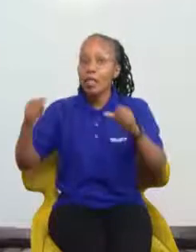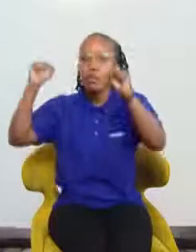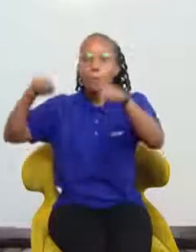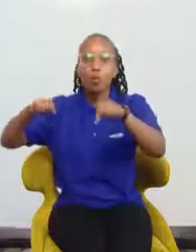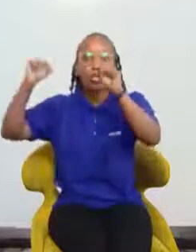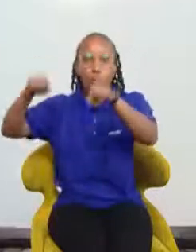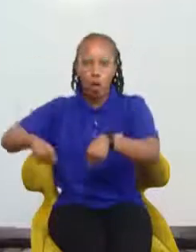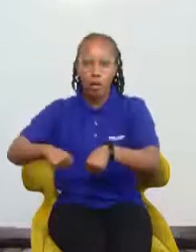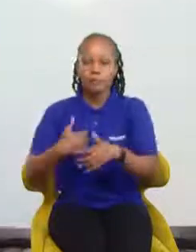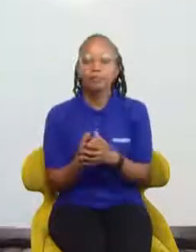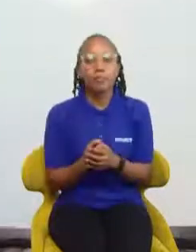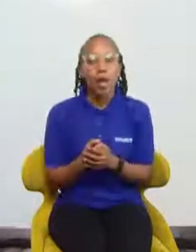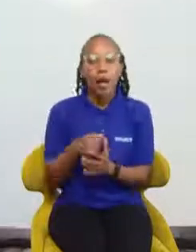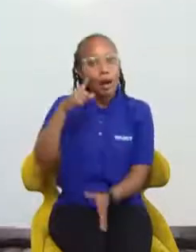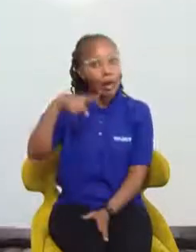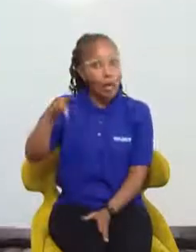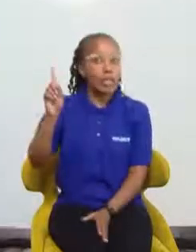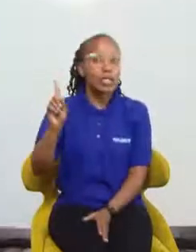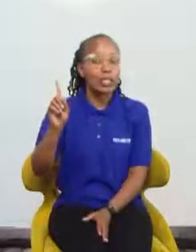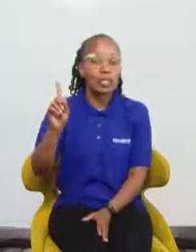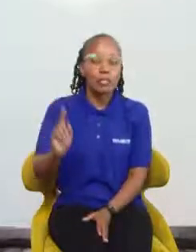possible, right?